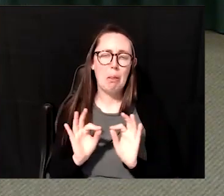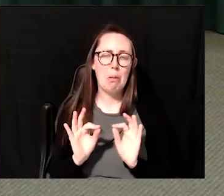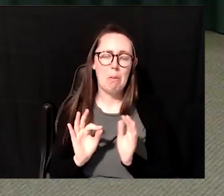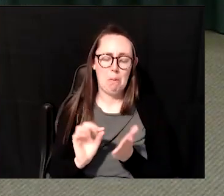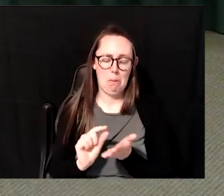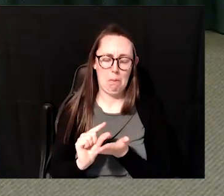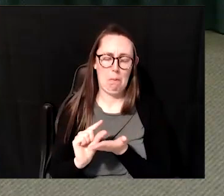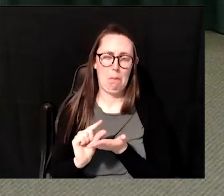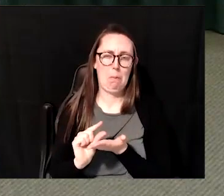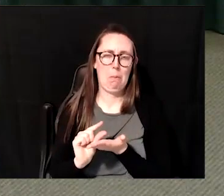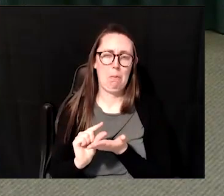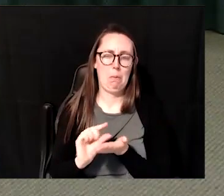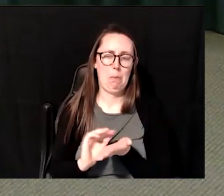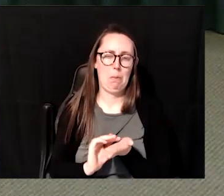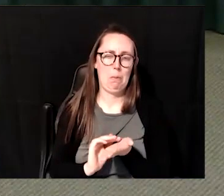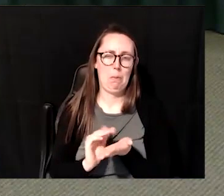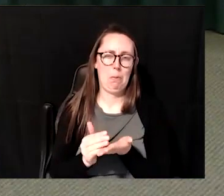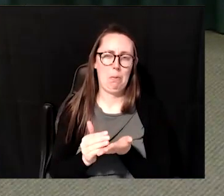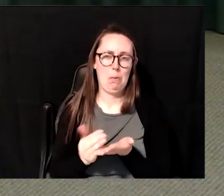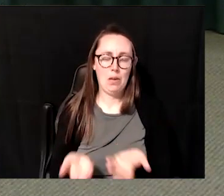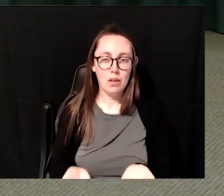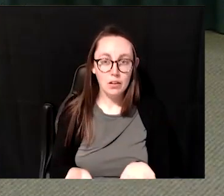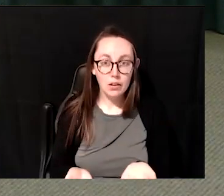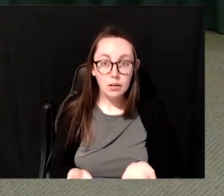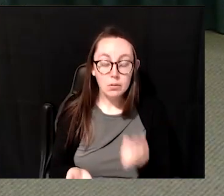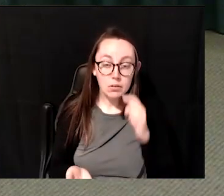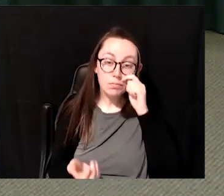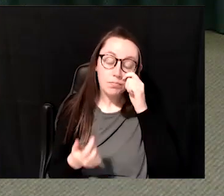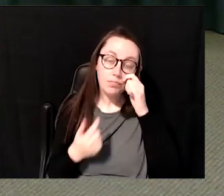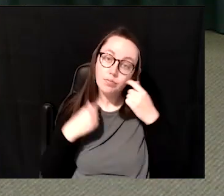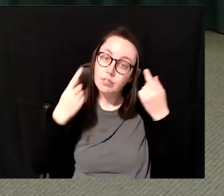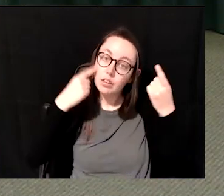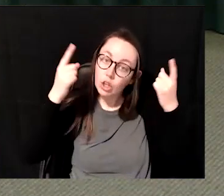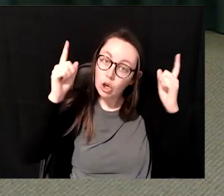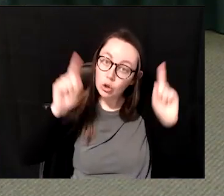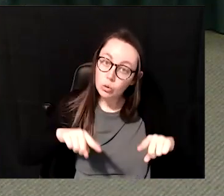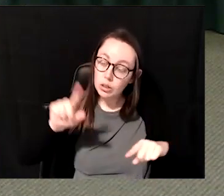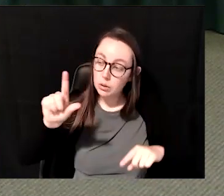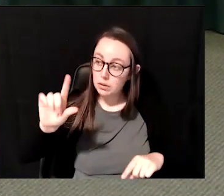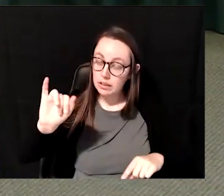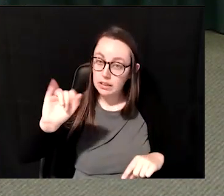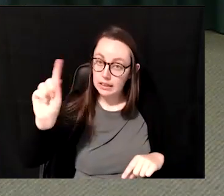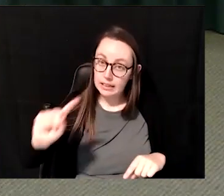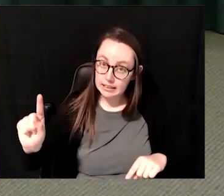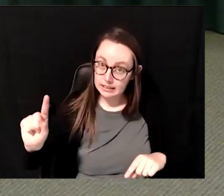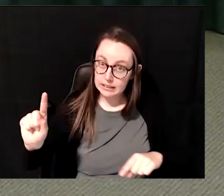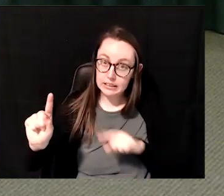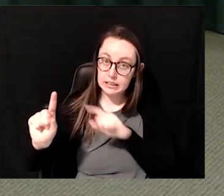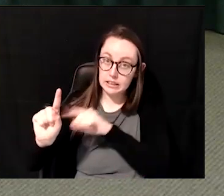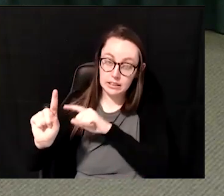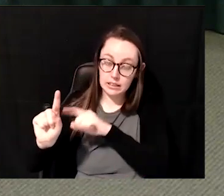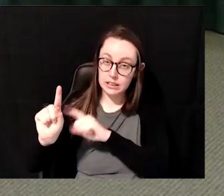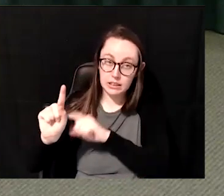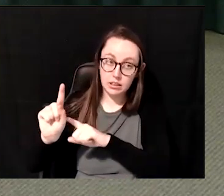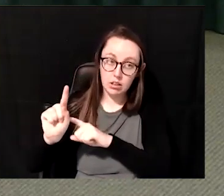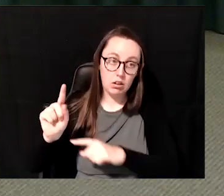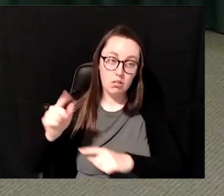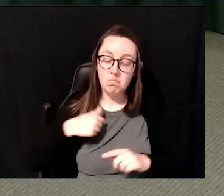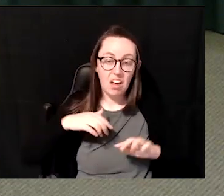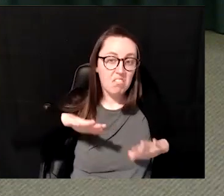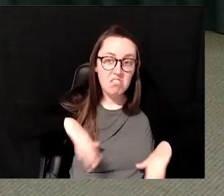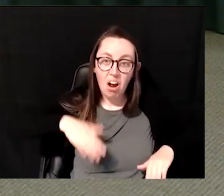you know I agree with Liz we haven't heard uh I haven't heard uh any proposals from the public